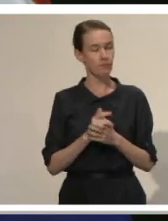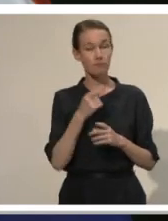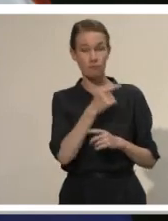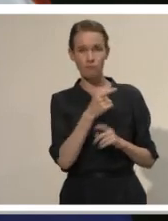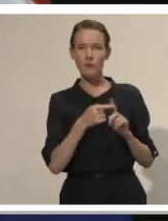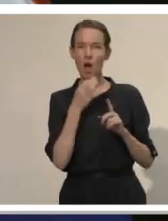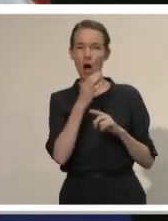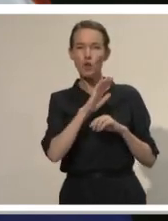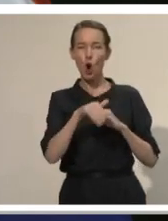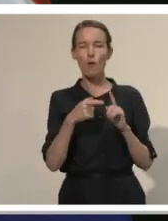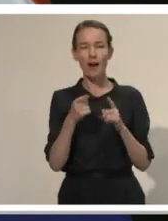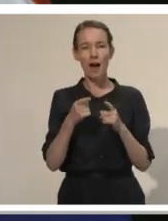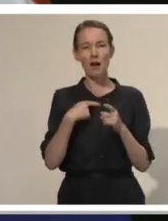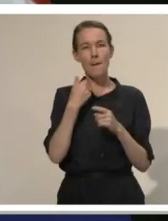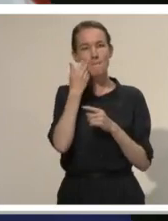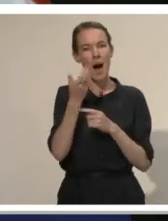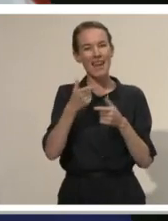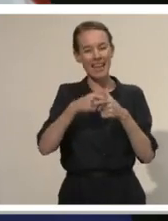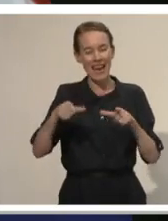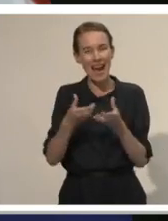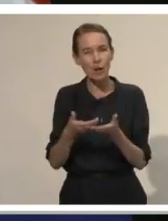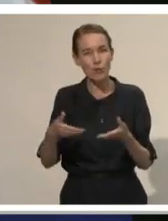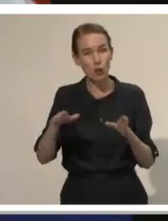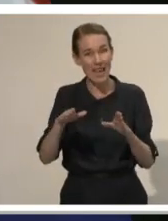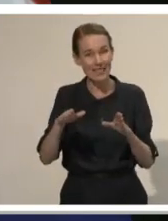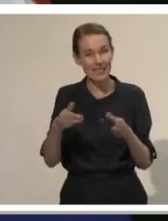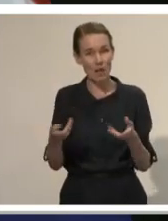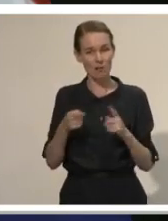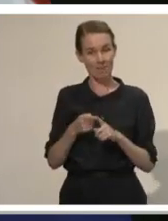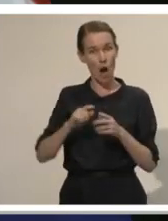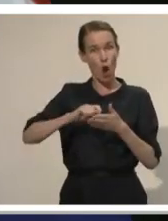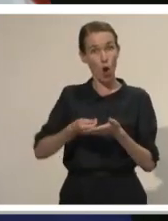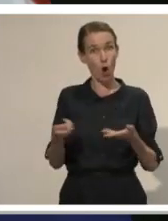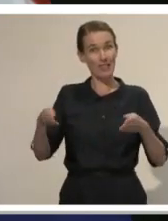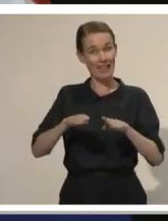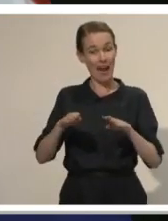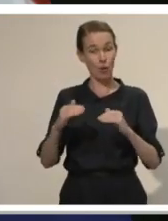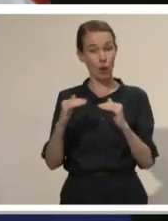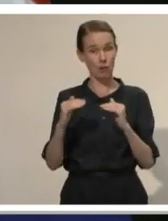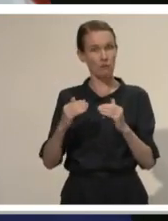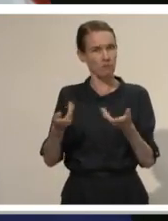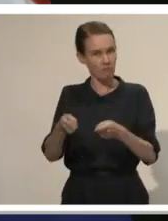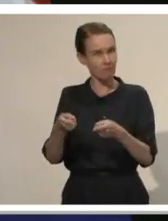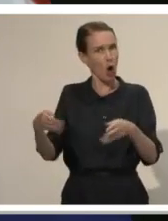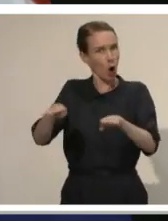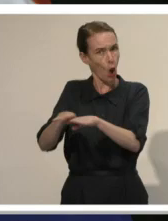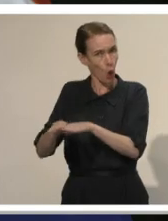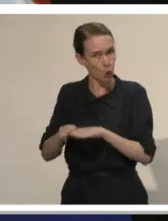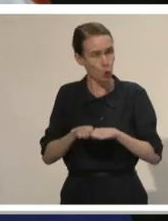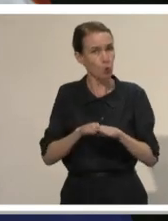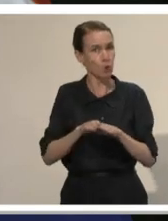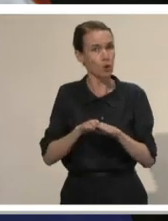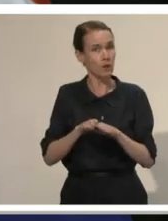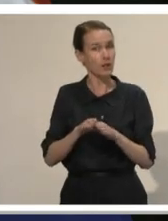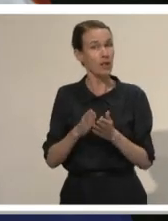that? Actually, I've seen from Kohanga Reo, but also some from within the ECE provision, who are